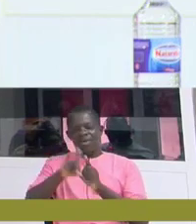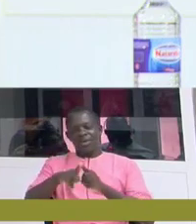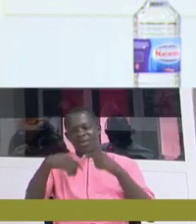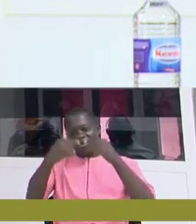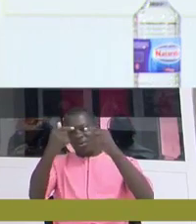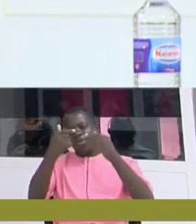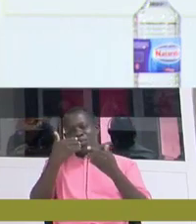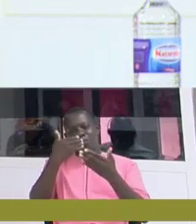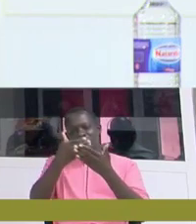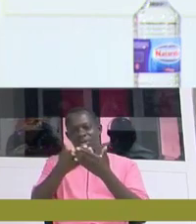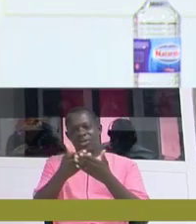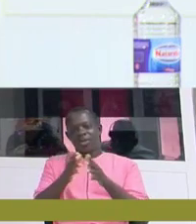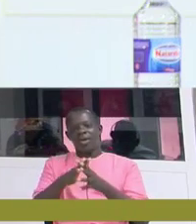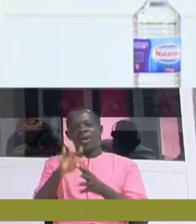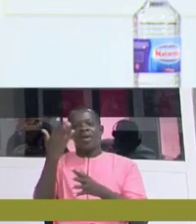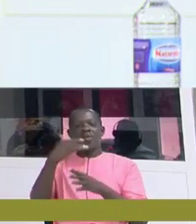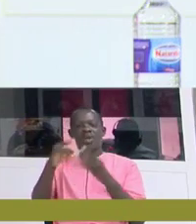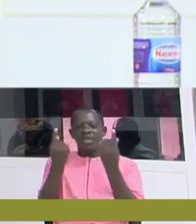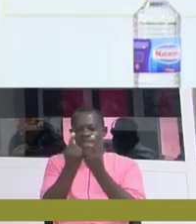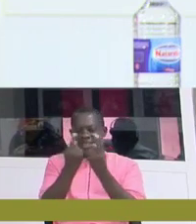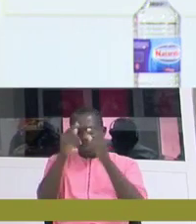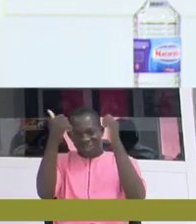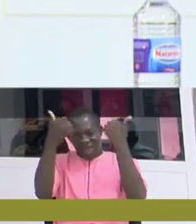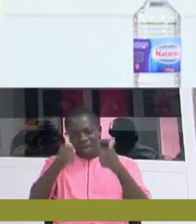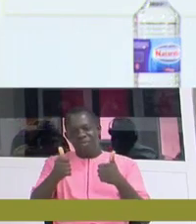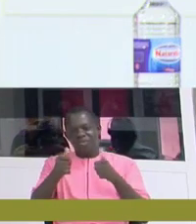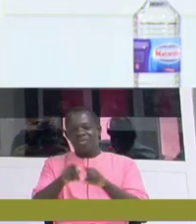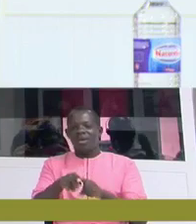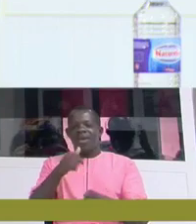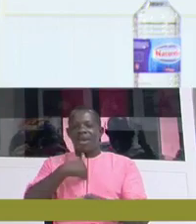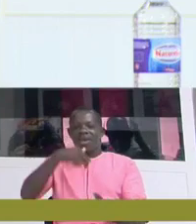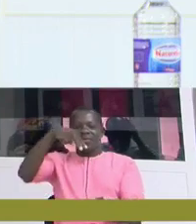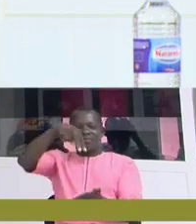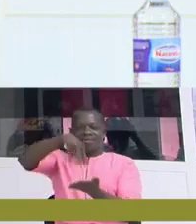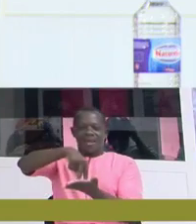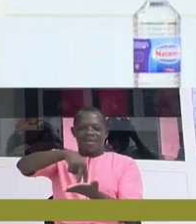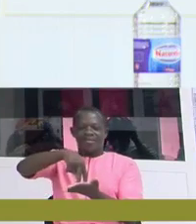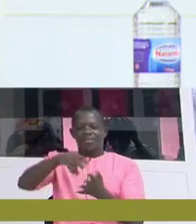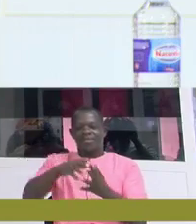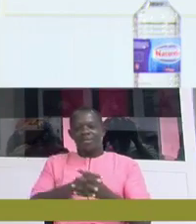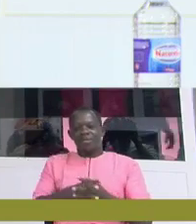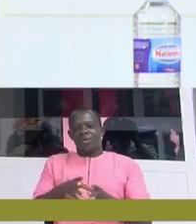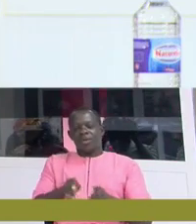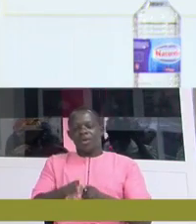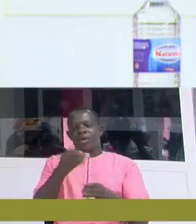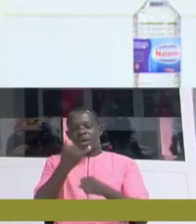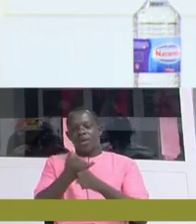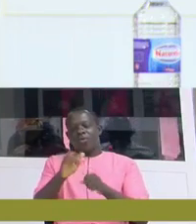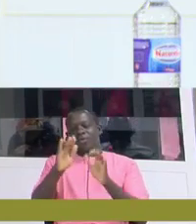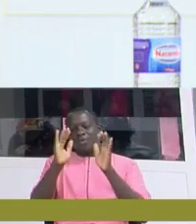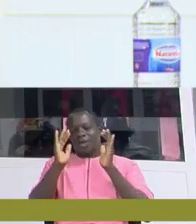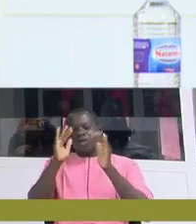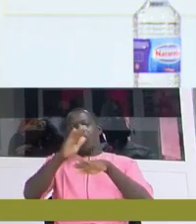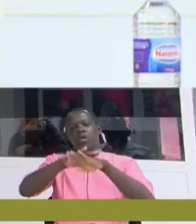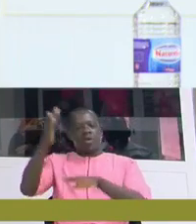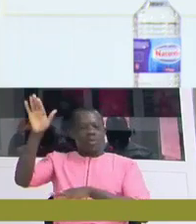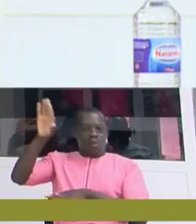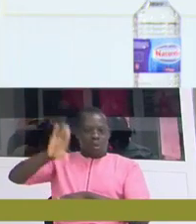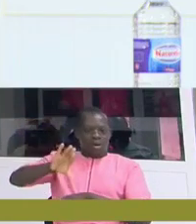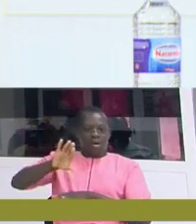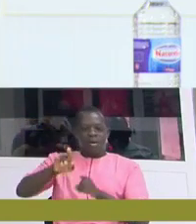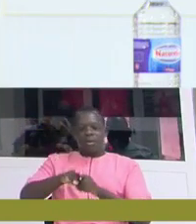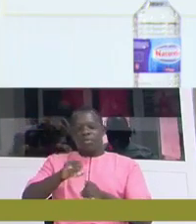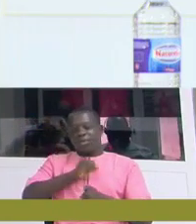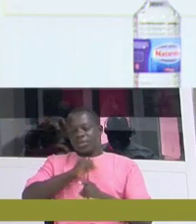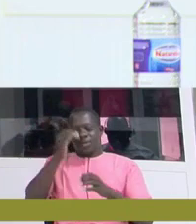it up. When that happened, Lota, I stood. Sembeta wall over. I leaned on the wall. Nyaka